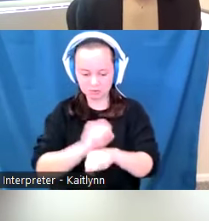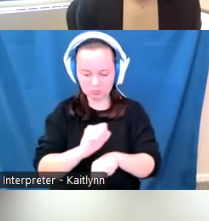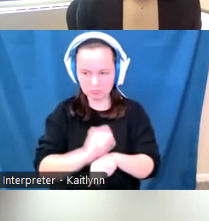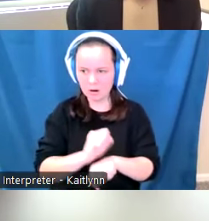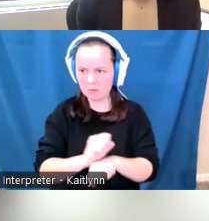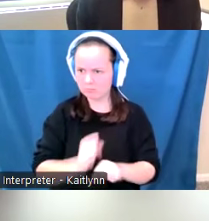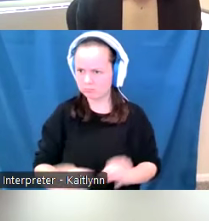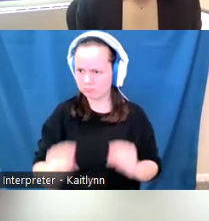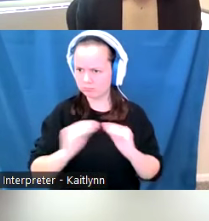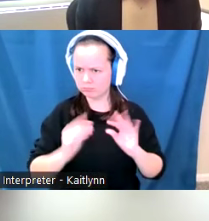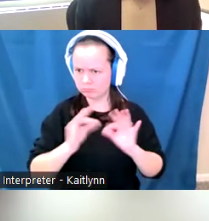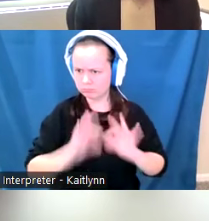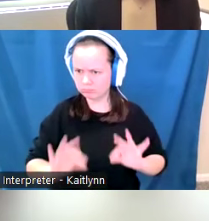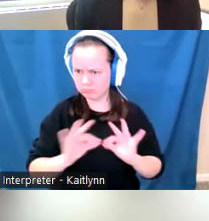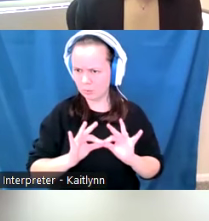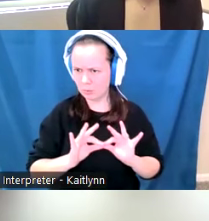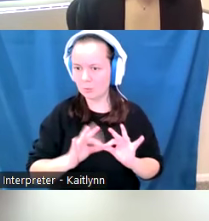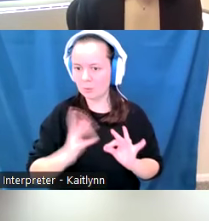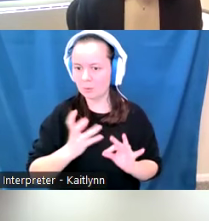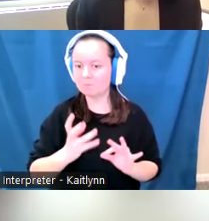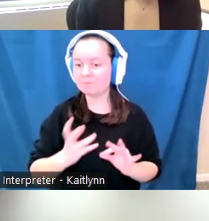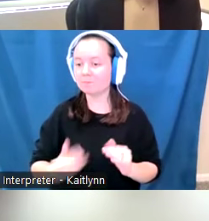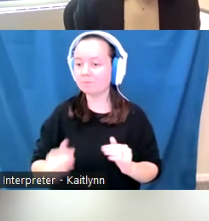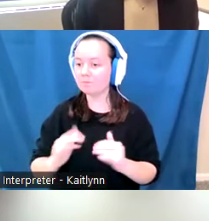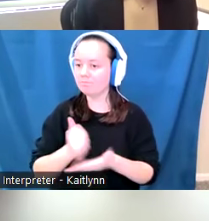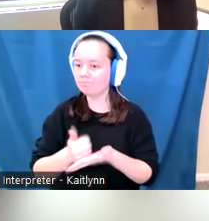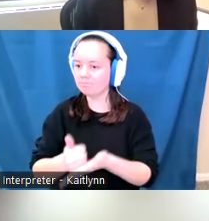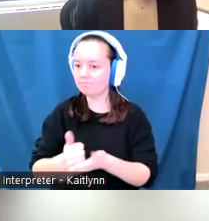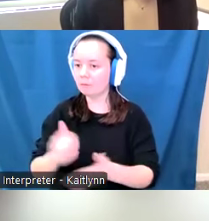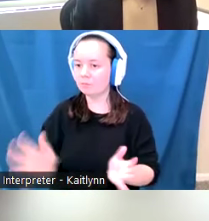promoting gender and racial equity. Next slide, please.